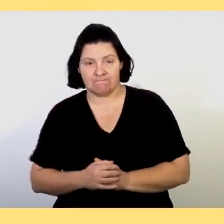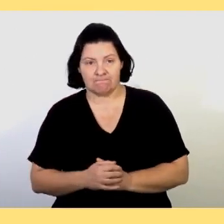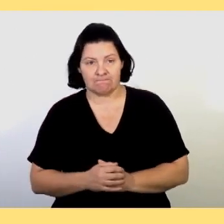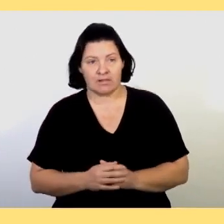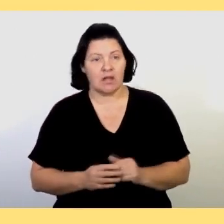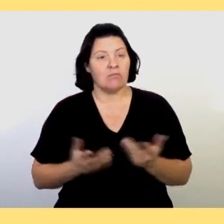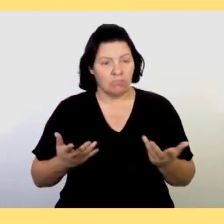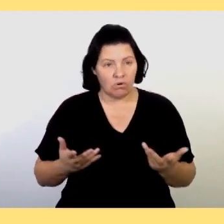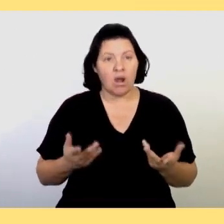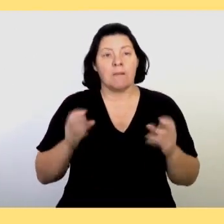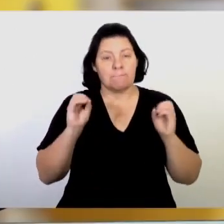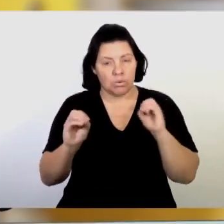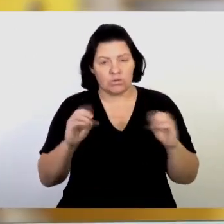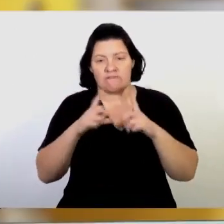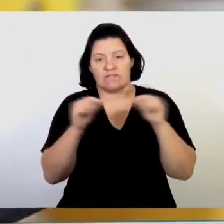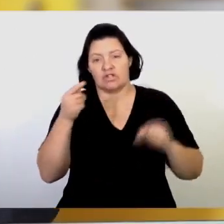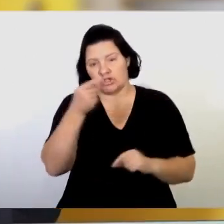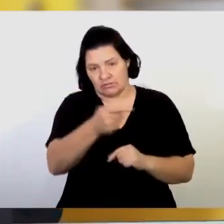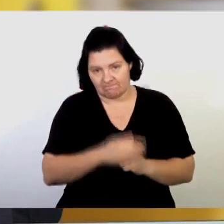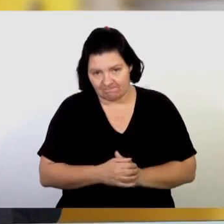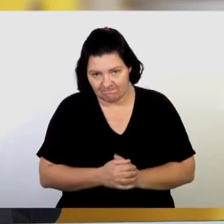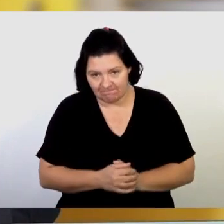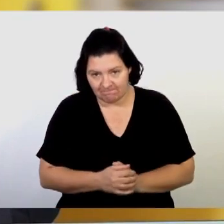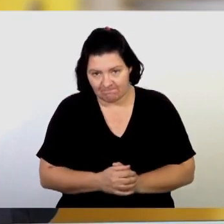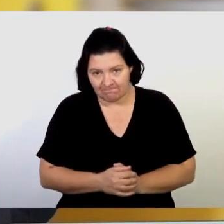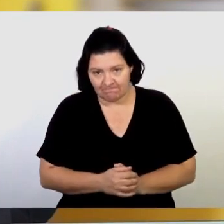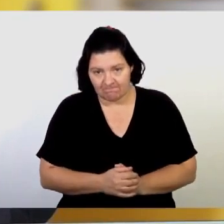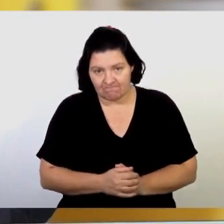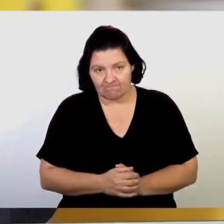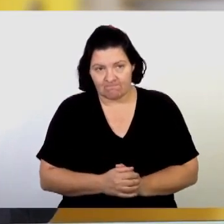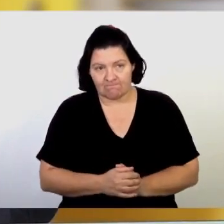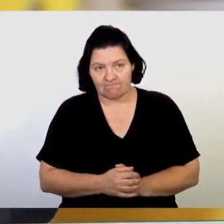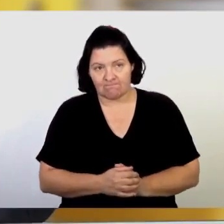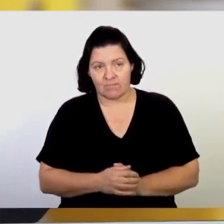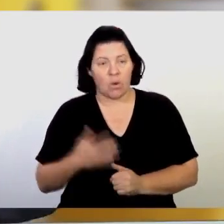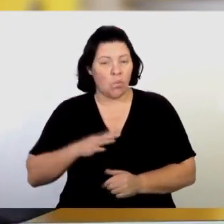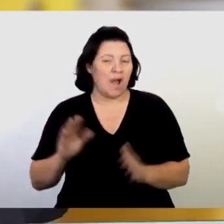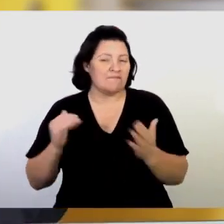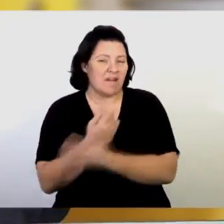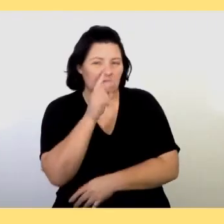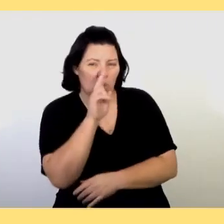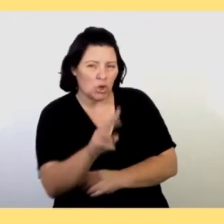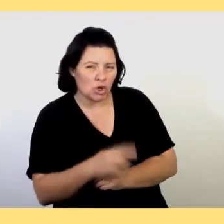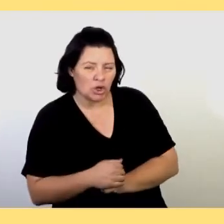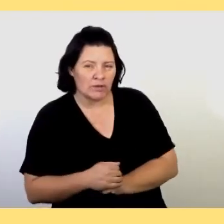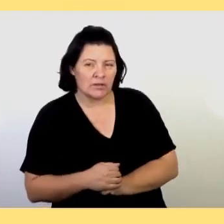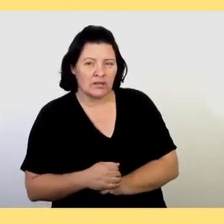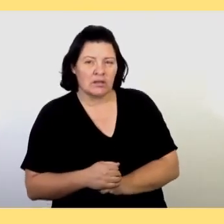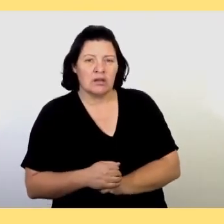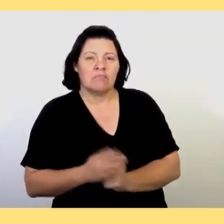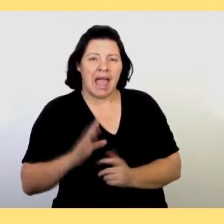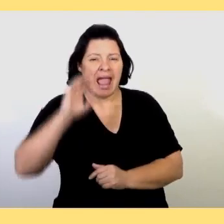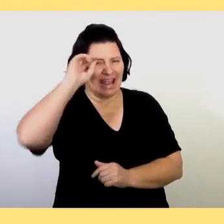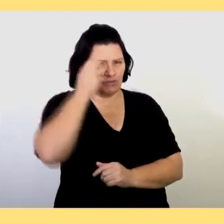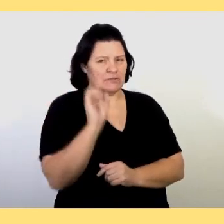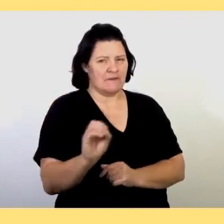69,590. That is how you will then complete your trial balance. I want us to quickly look at something now which